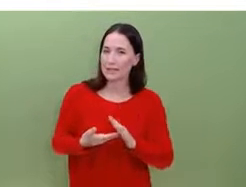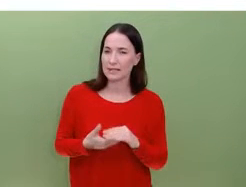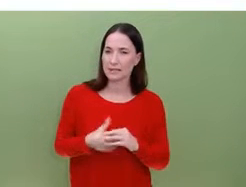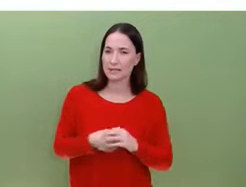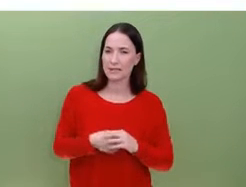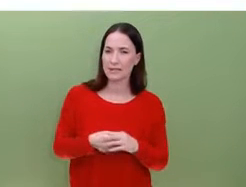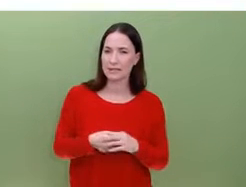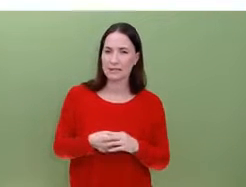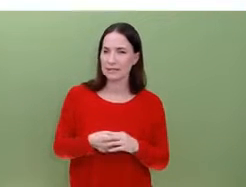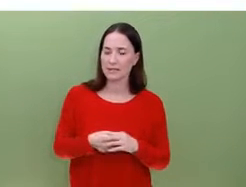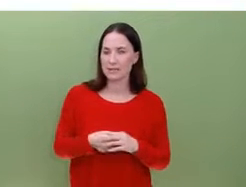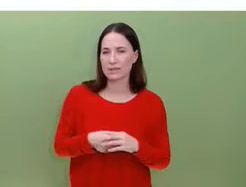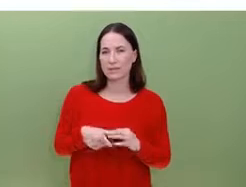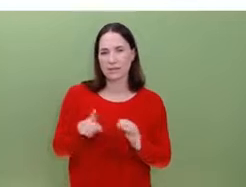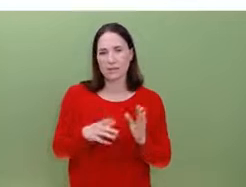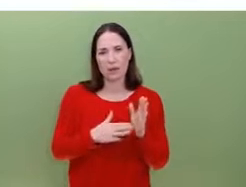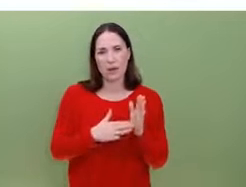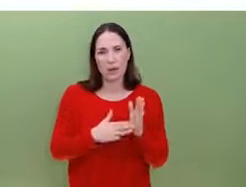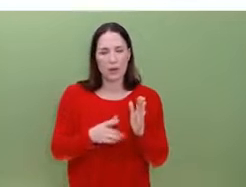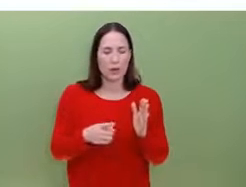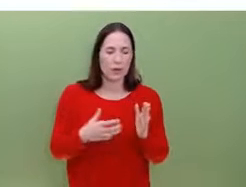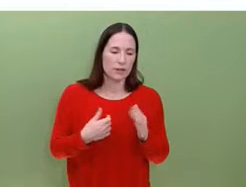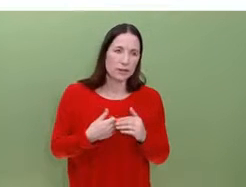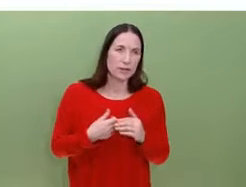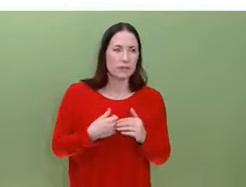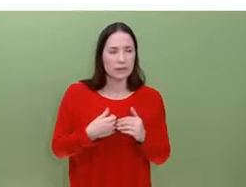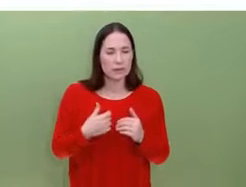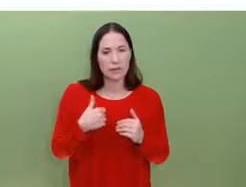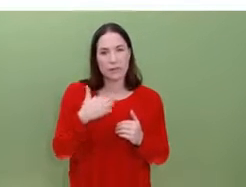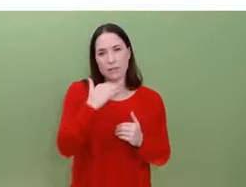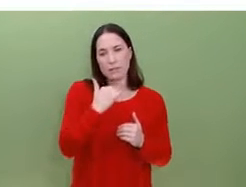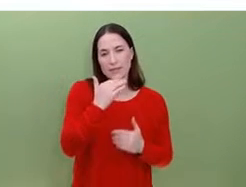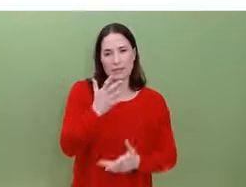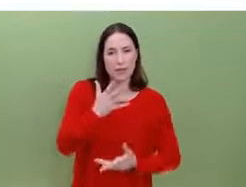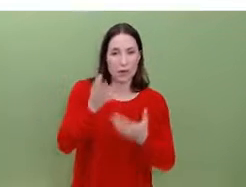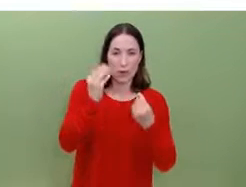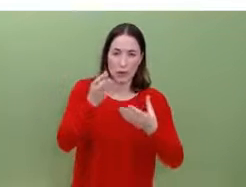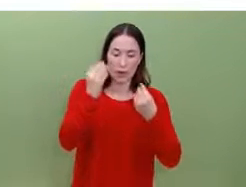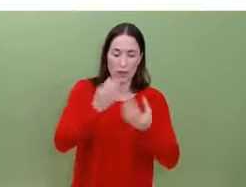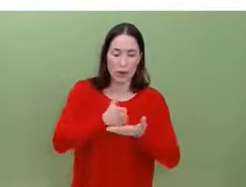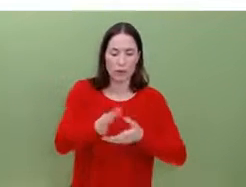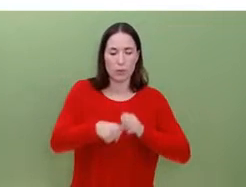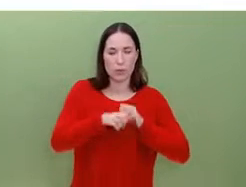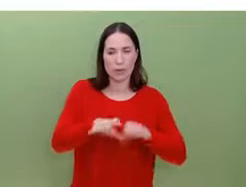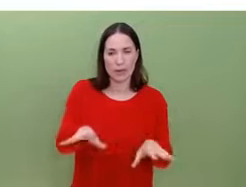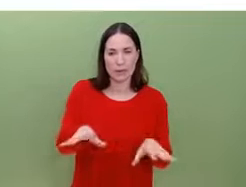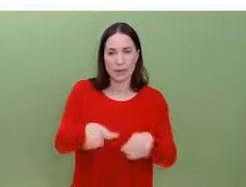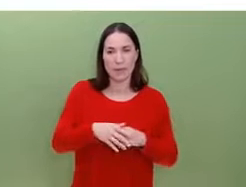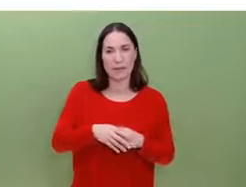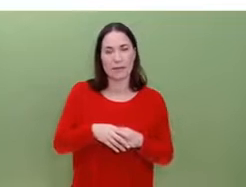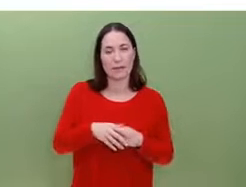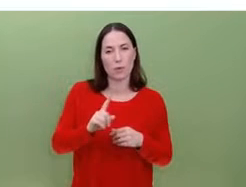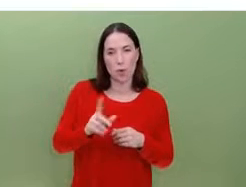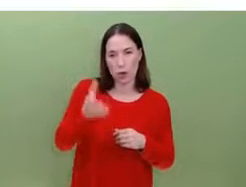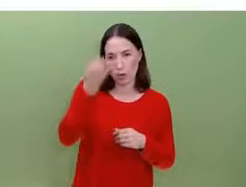No, I think there's been a lot of learning in the pandemic. All of the things we mentioned in our presentation, all the things that Peter